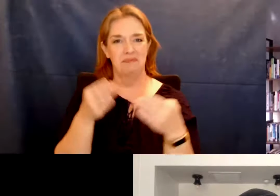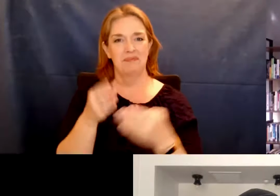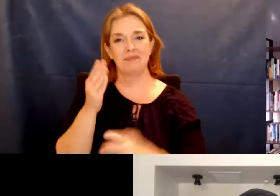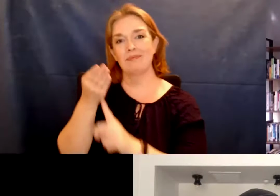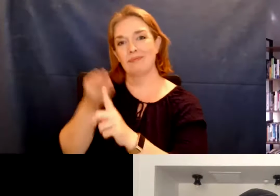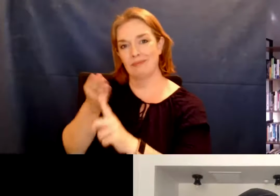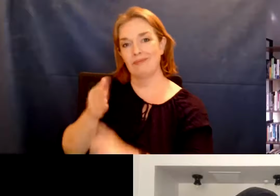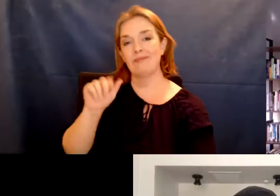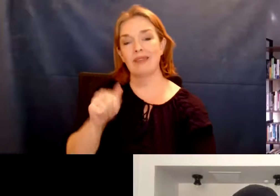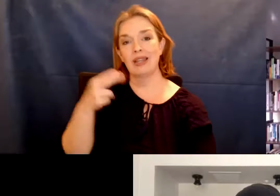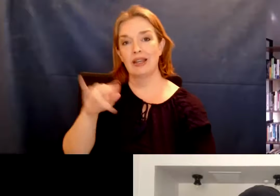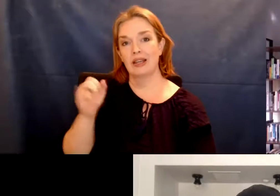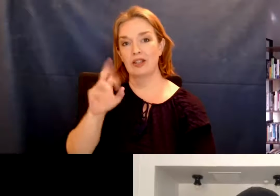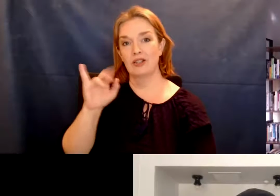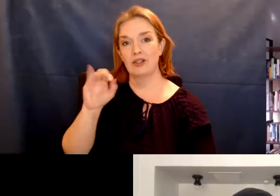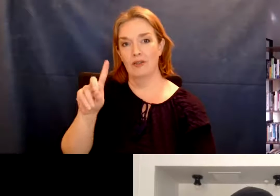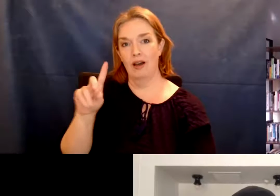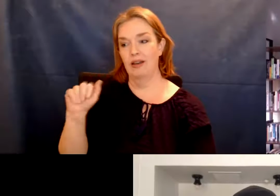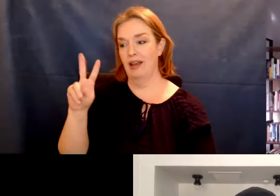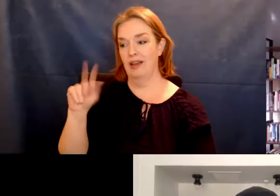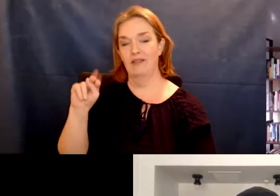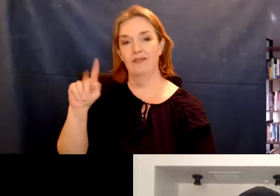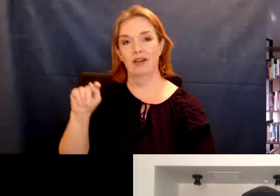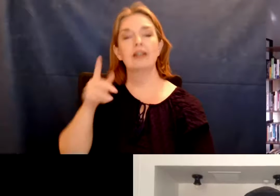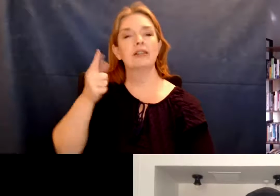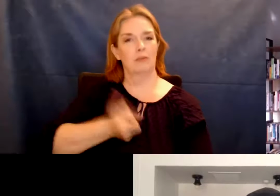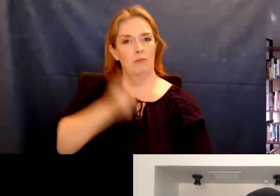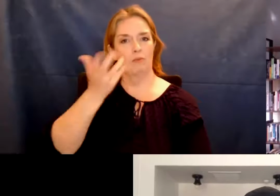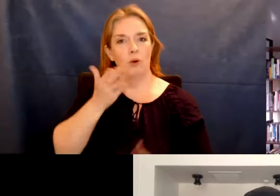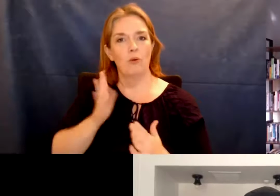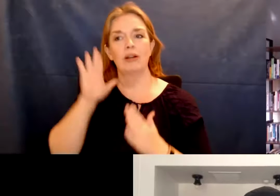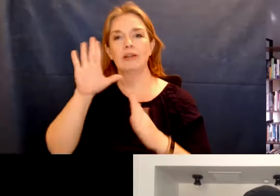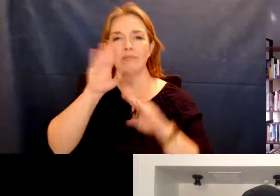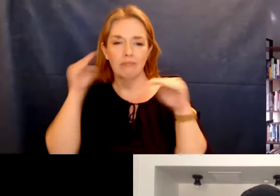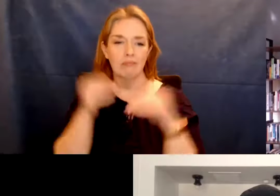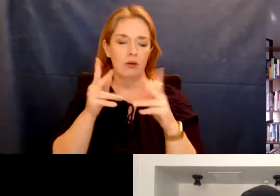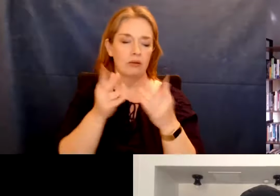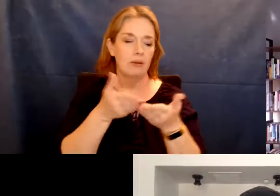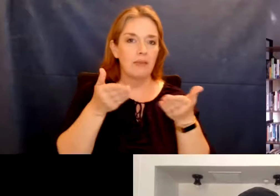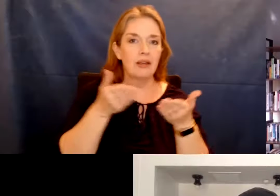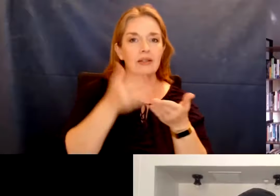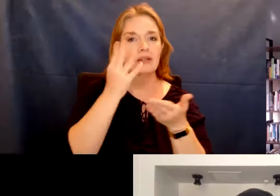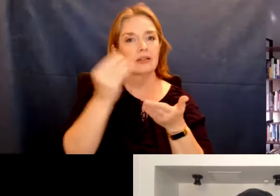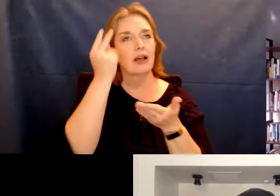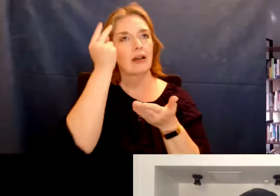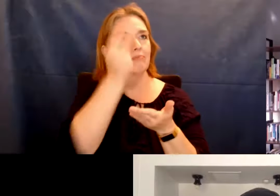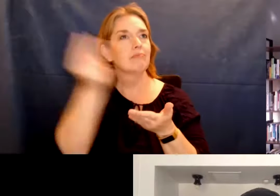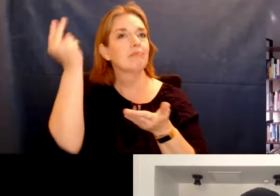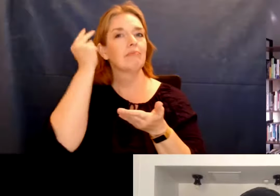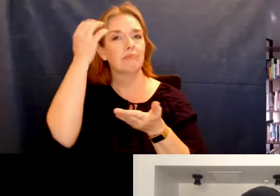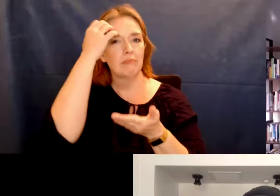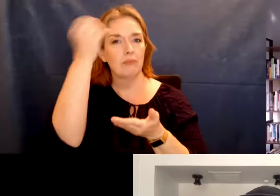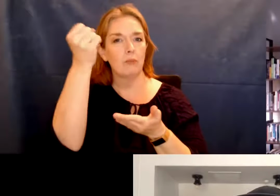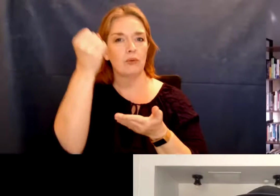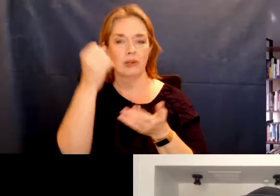A.H. Jerriod Avant is a poet whose work focuses on place and memory, featuring aspects of the landscapes in which he